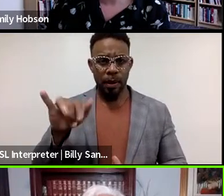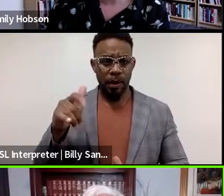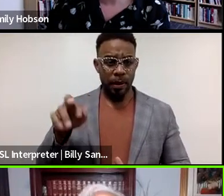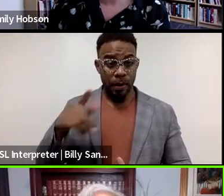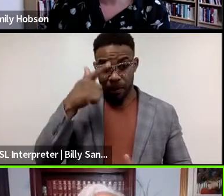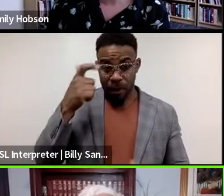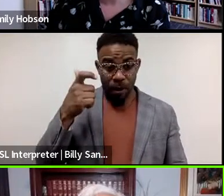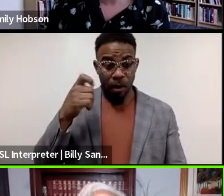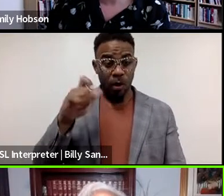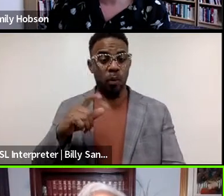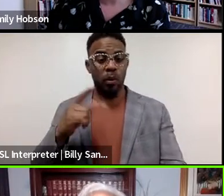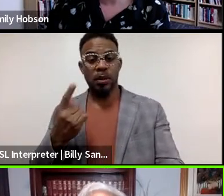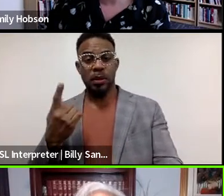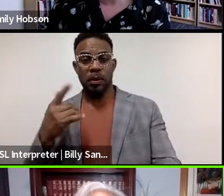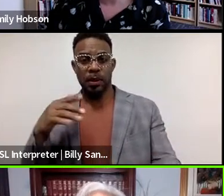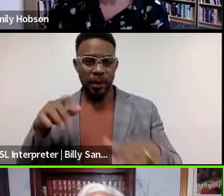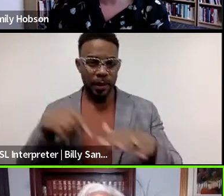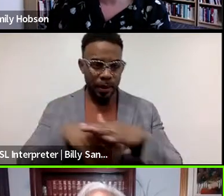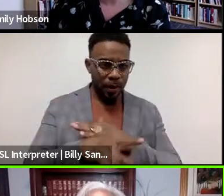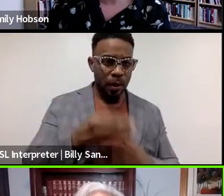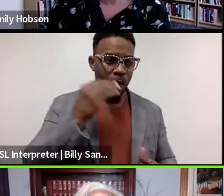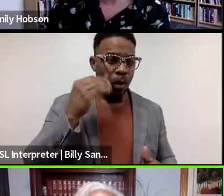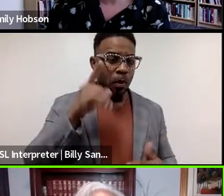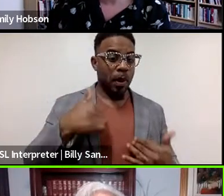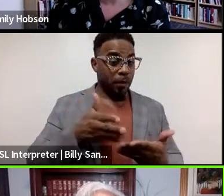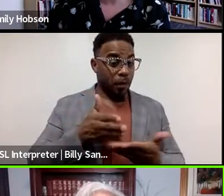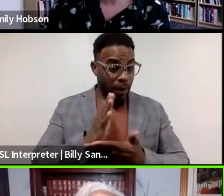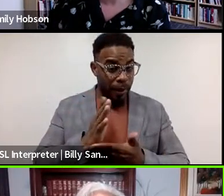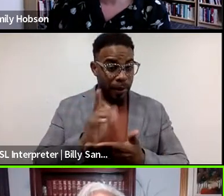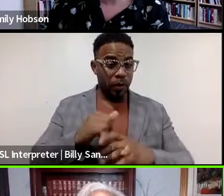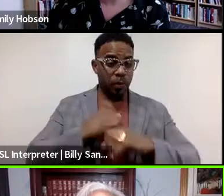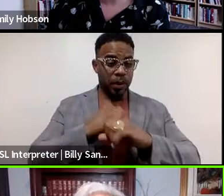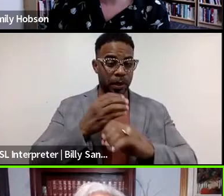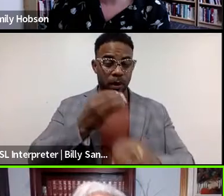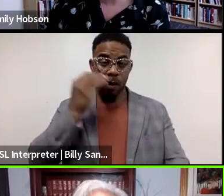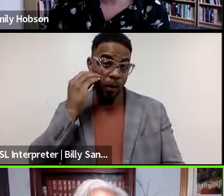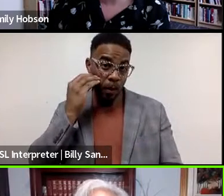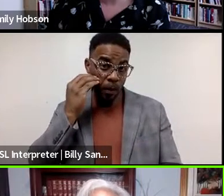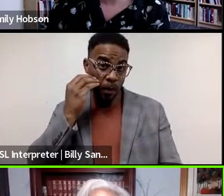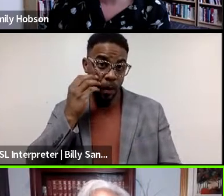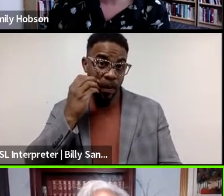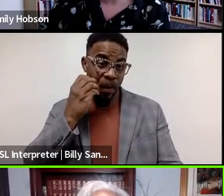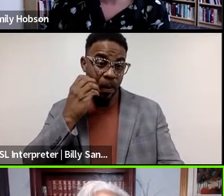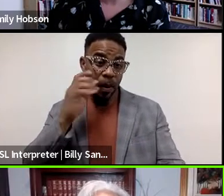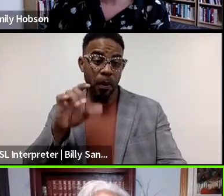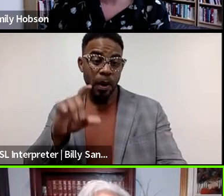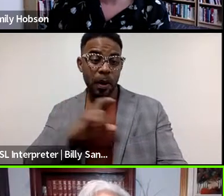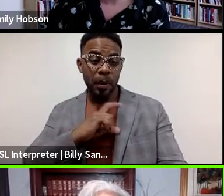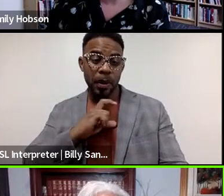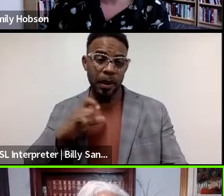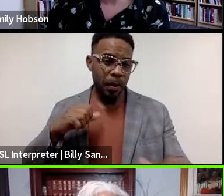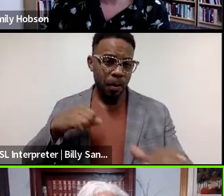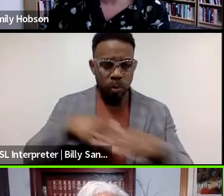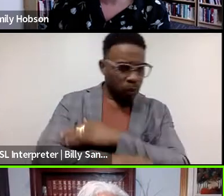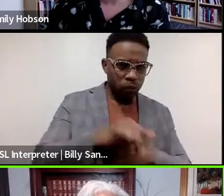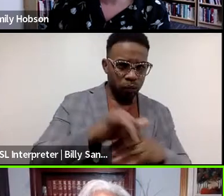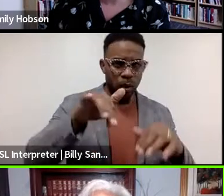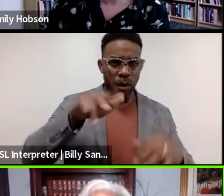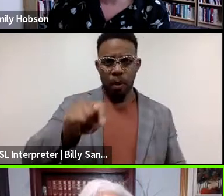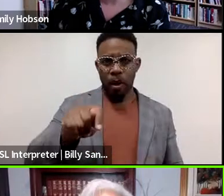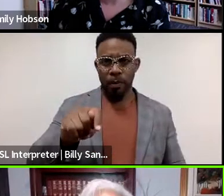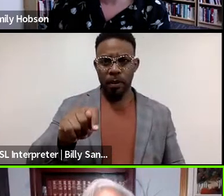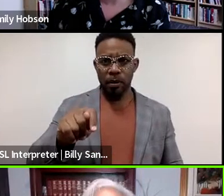because when somebody invades your home, you have the right to protect your home. when the police burst into her apartment,